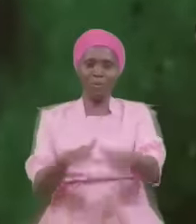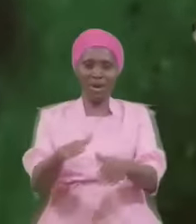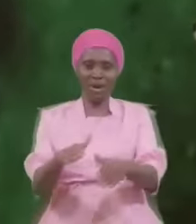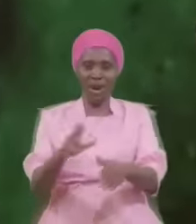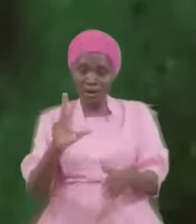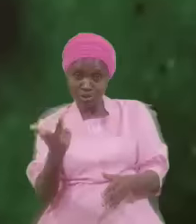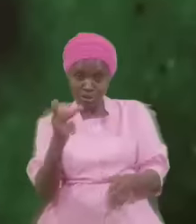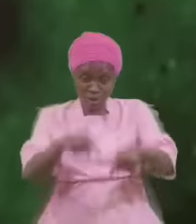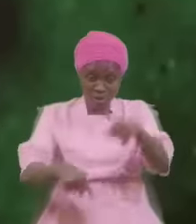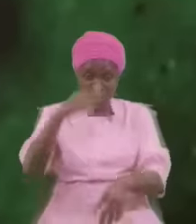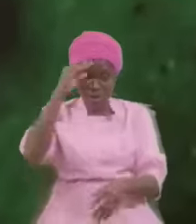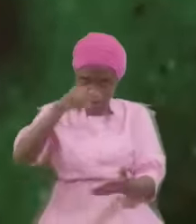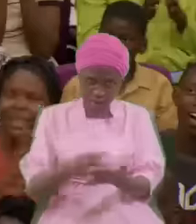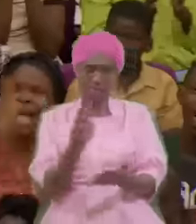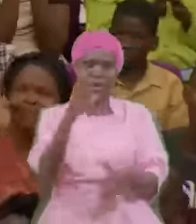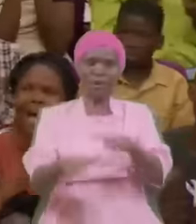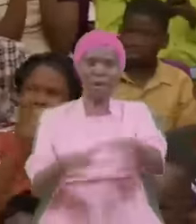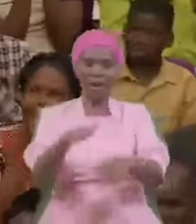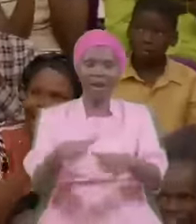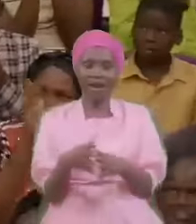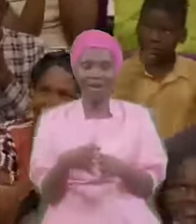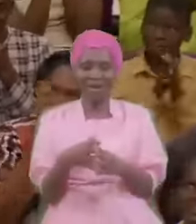The third one got up.